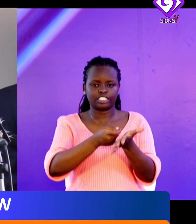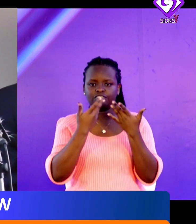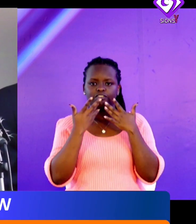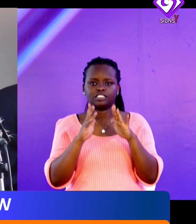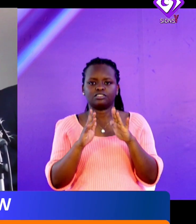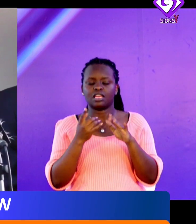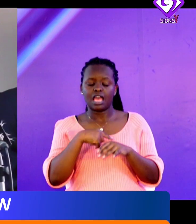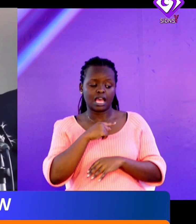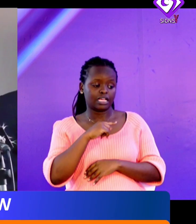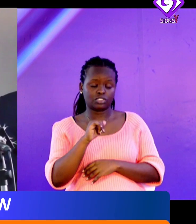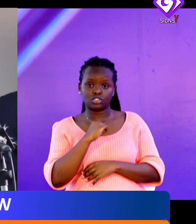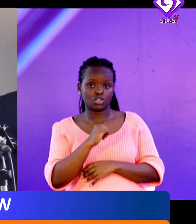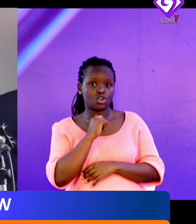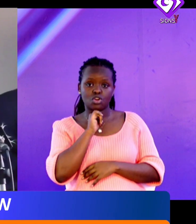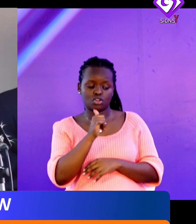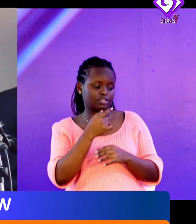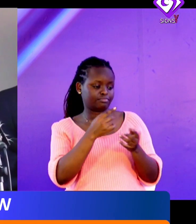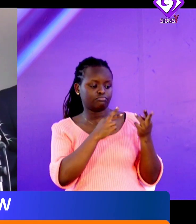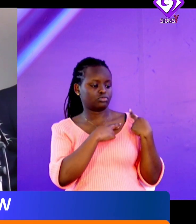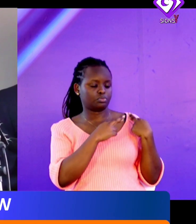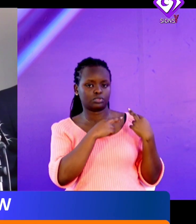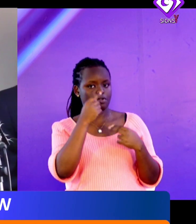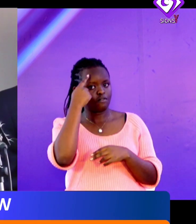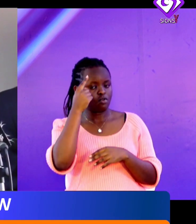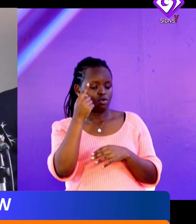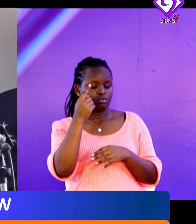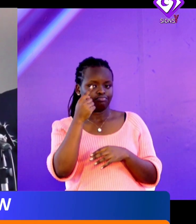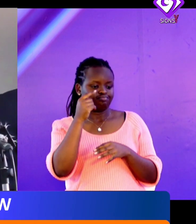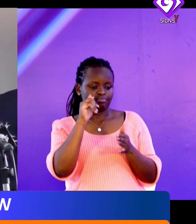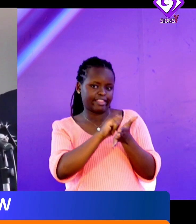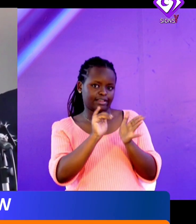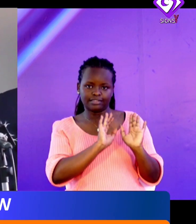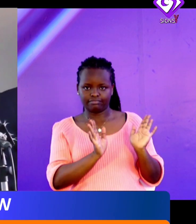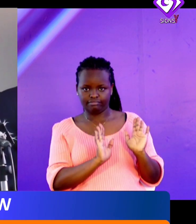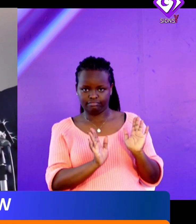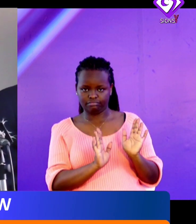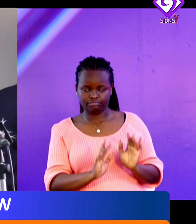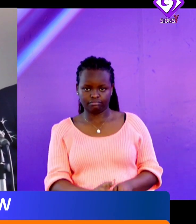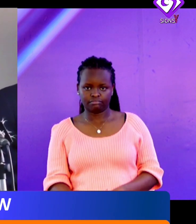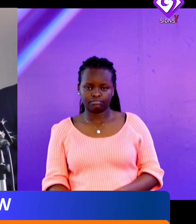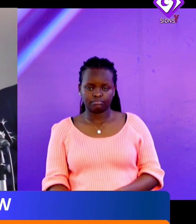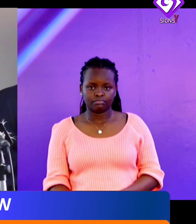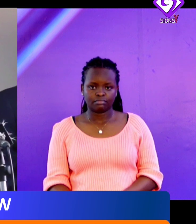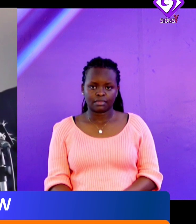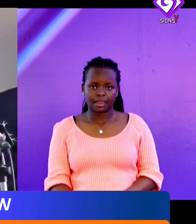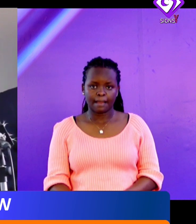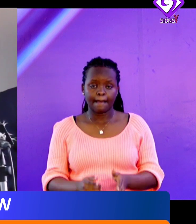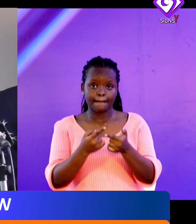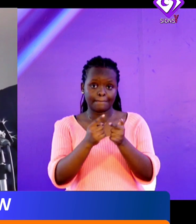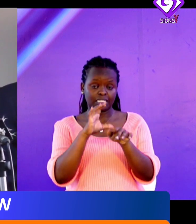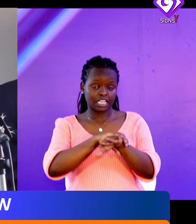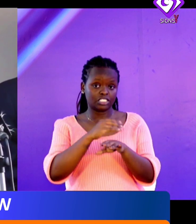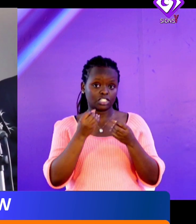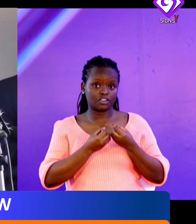are not the ones who will declare a person innocent or guilty. But we get the information and we say, on